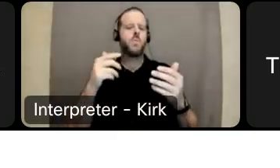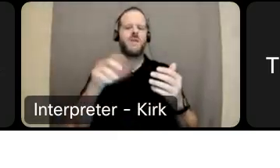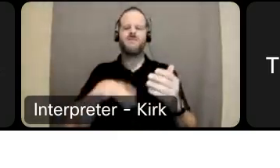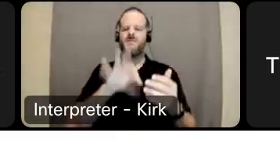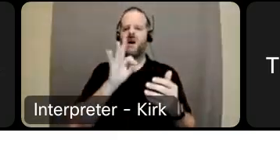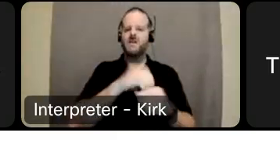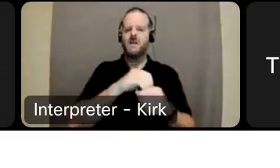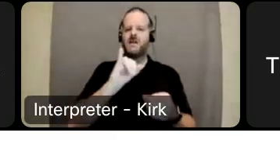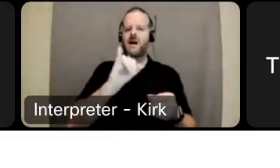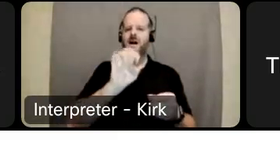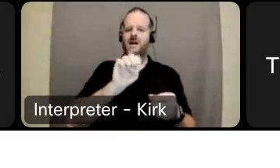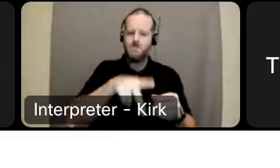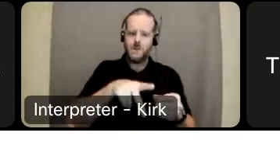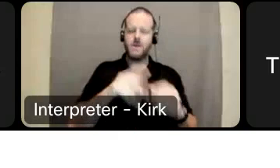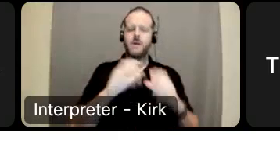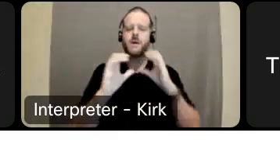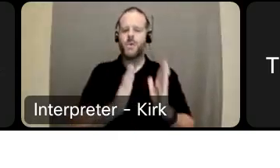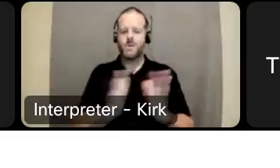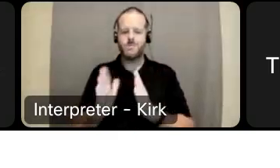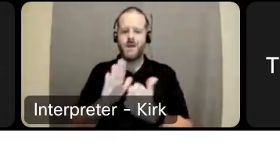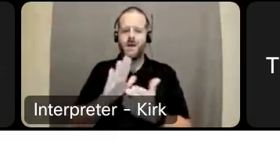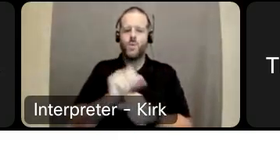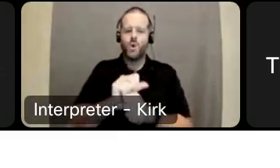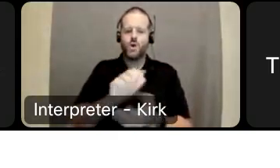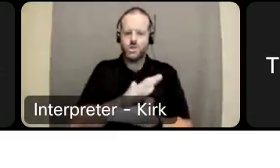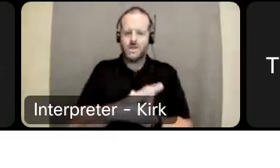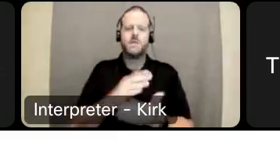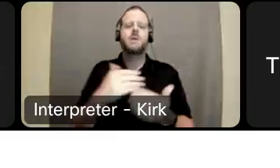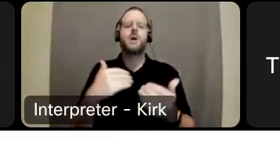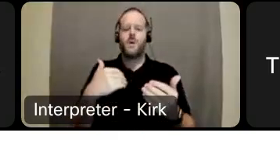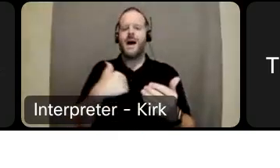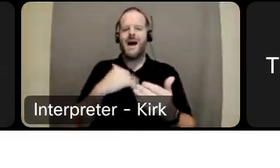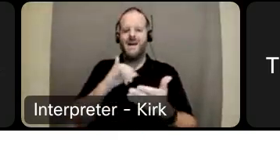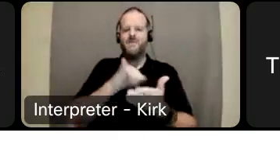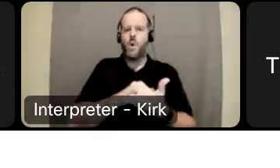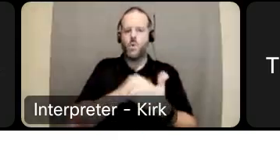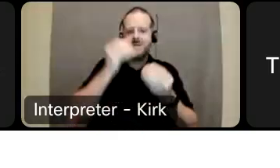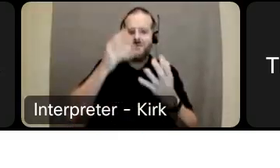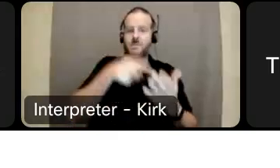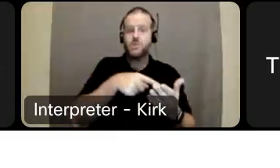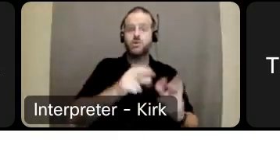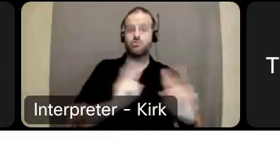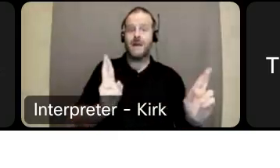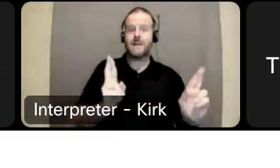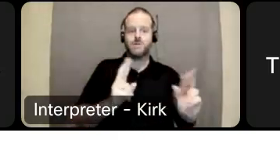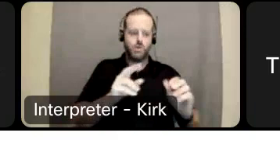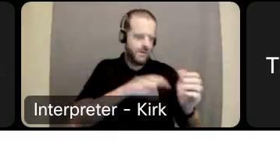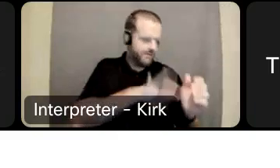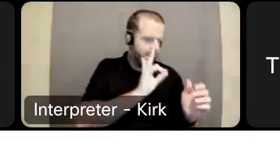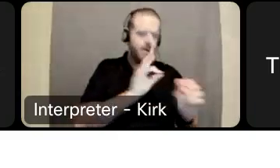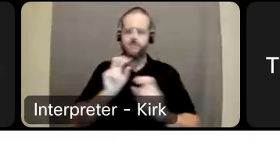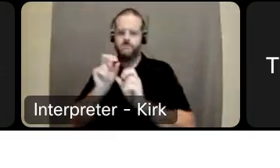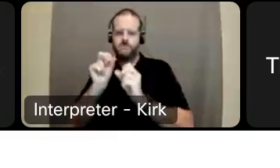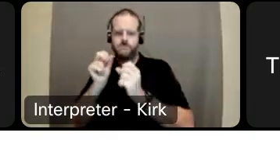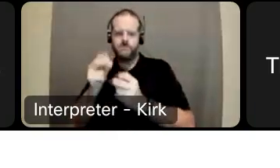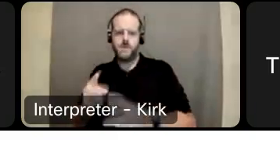the communication plan worksheet. So have those repositories available to you so you can look up this information and then enter it